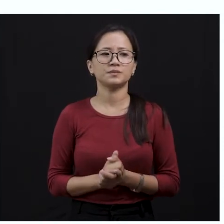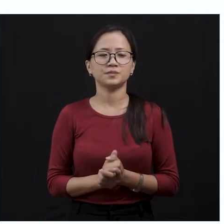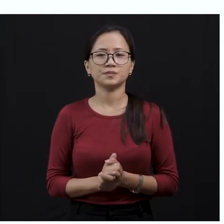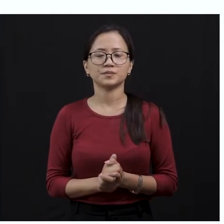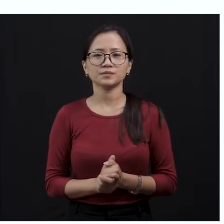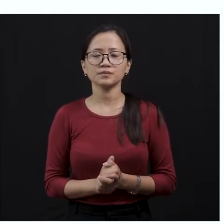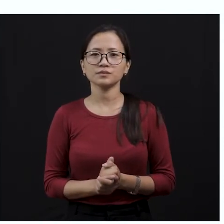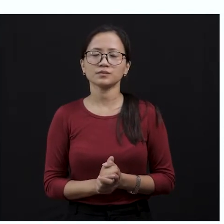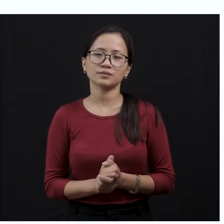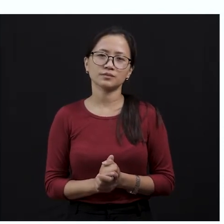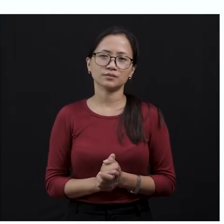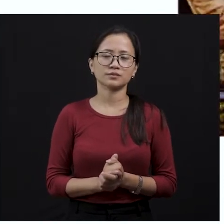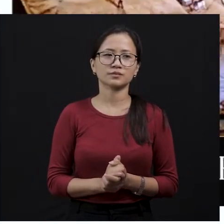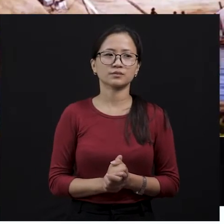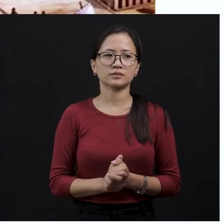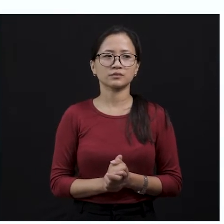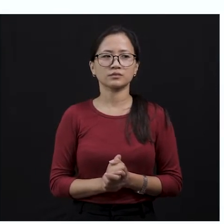the toys.